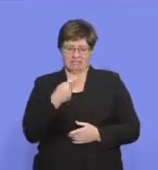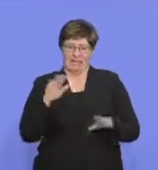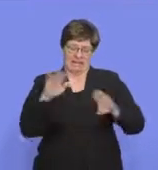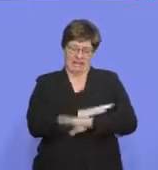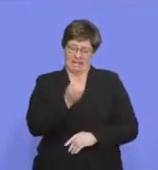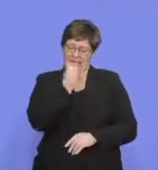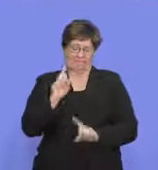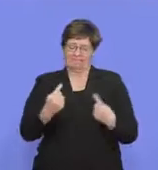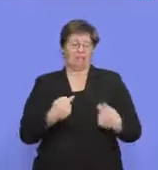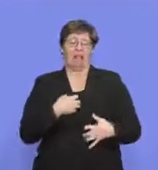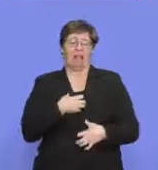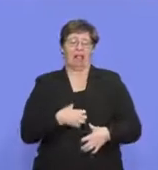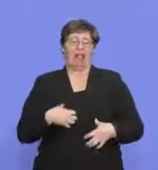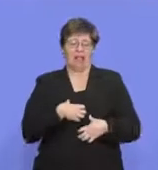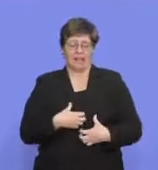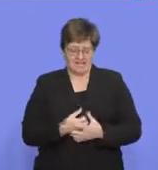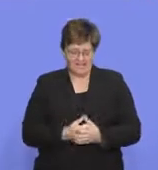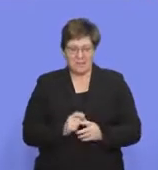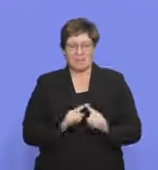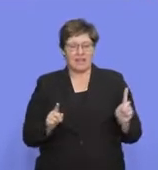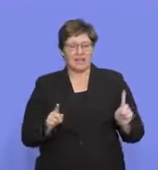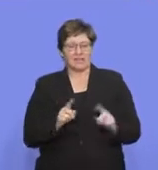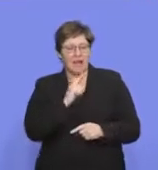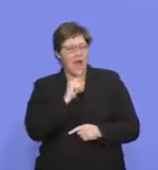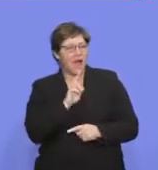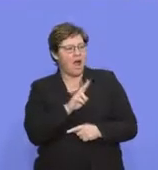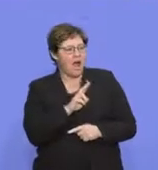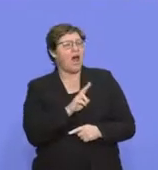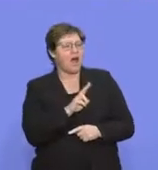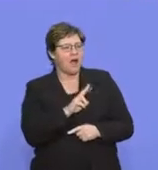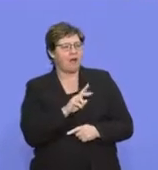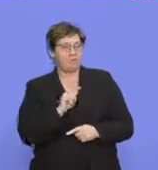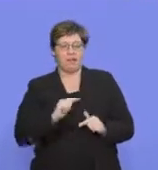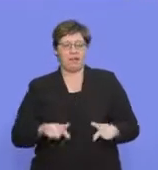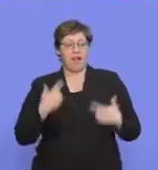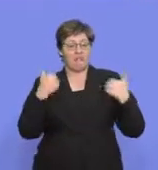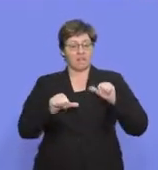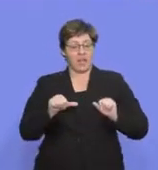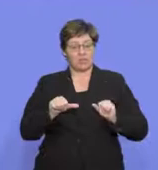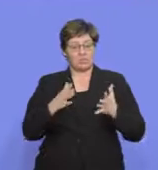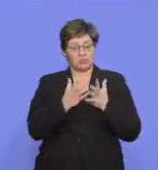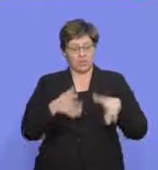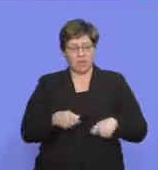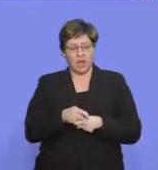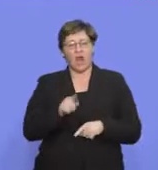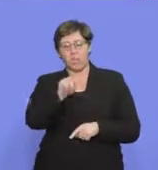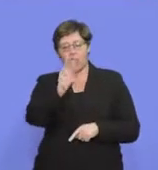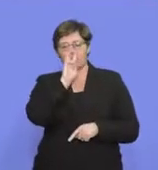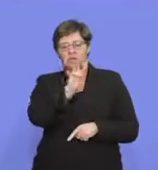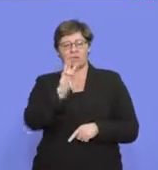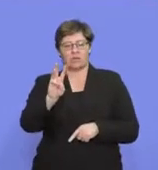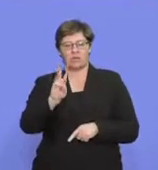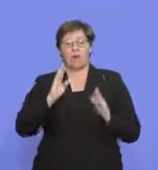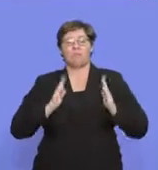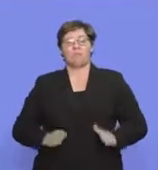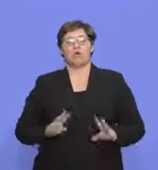it's like meat was like gross for me. But I would really recommend to you as a life sciences student to go to their website, Body